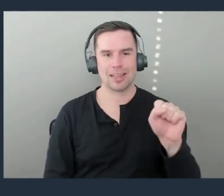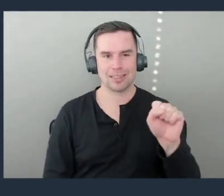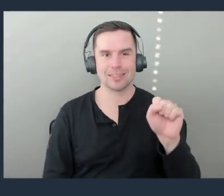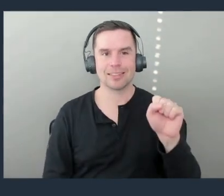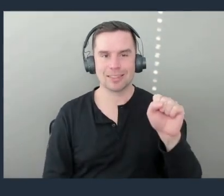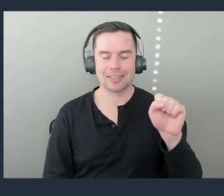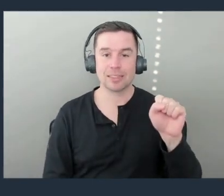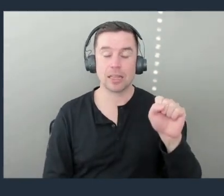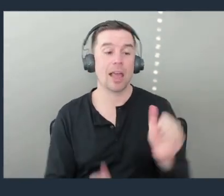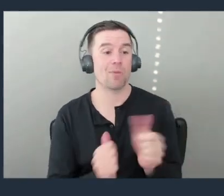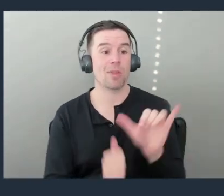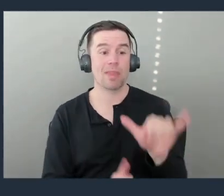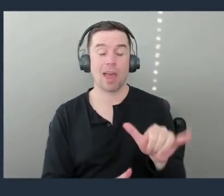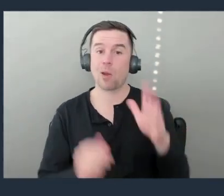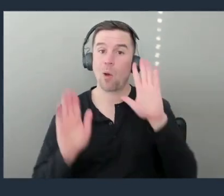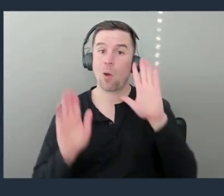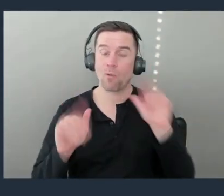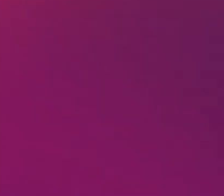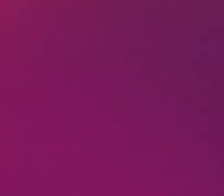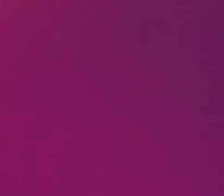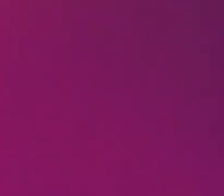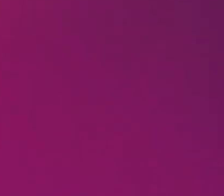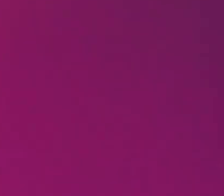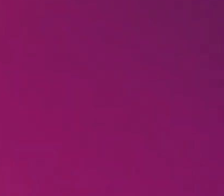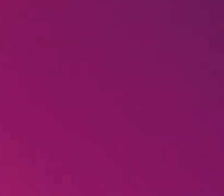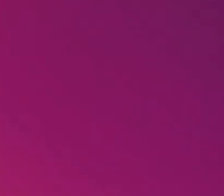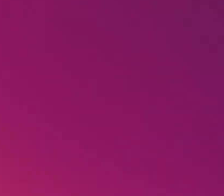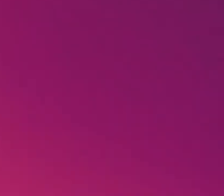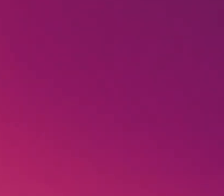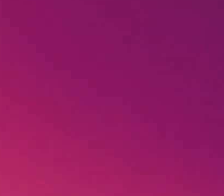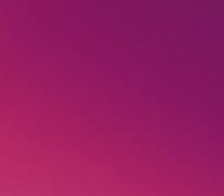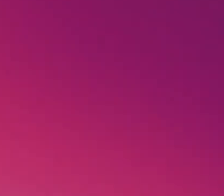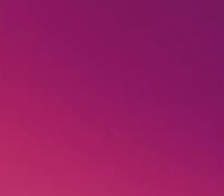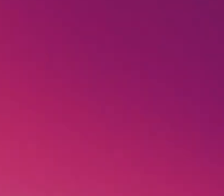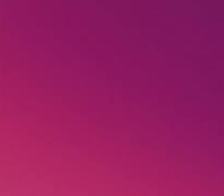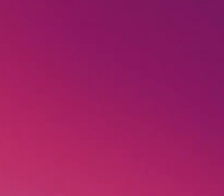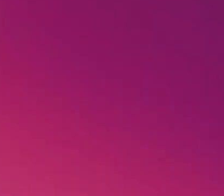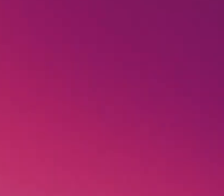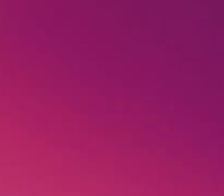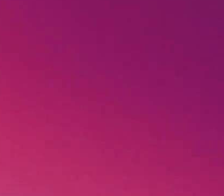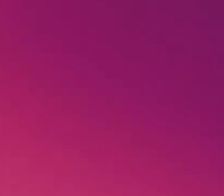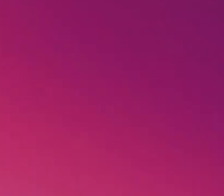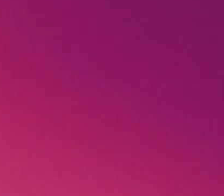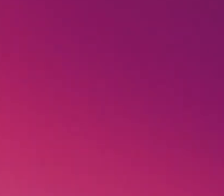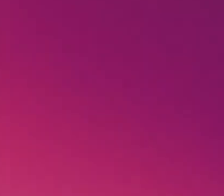And with that, I hope you enjoy the rest of your AWS Pi.